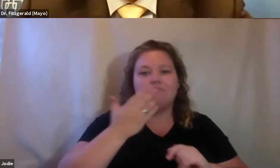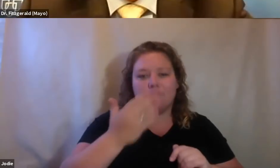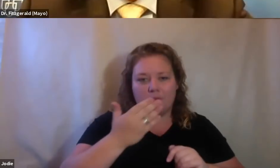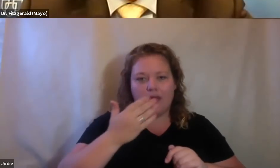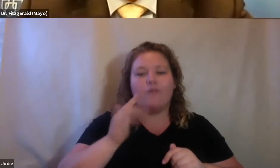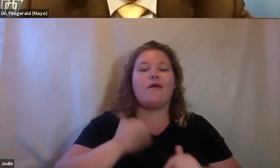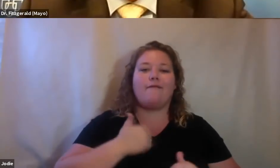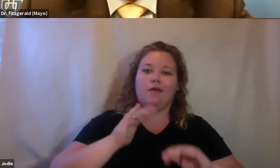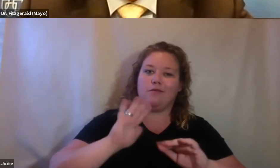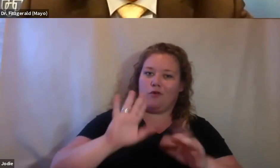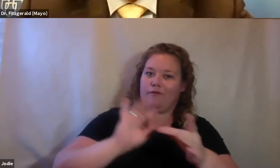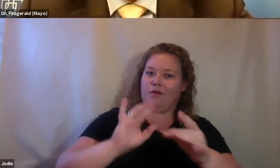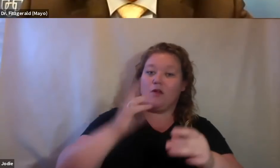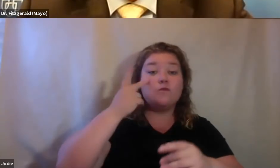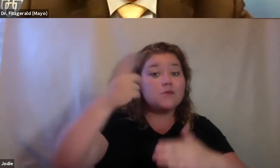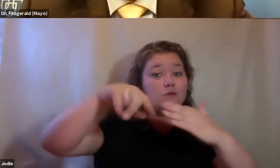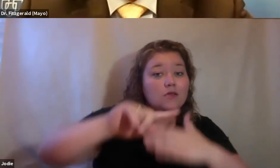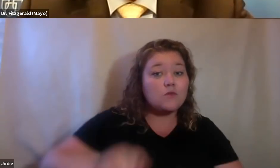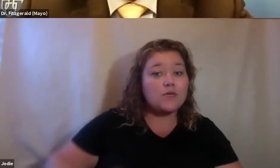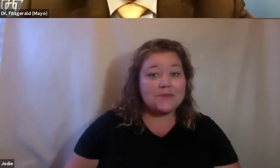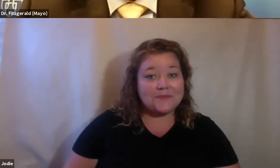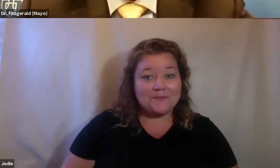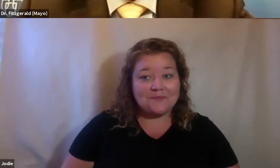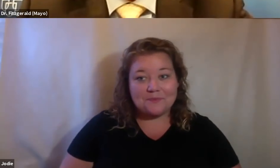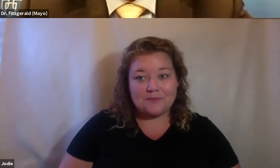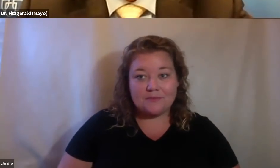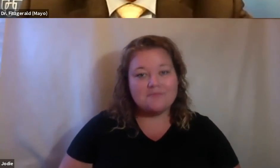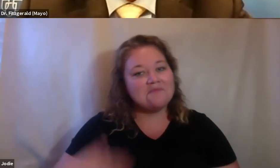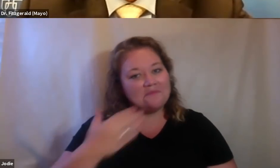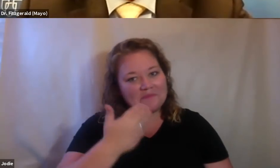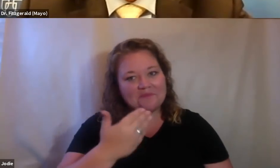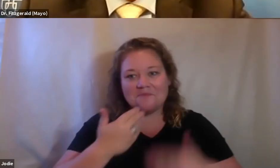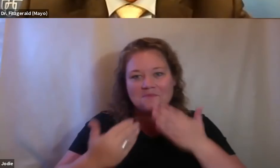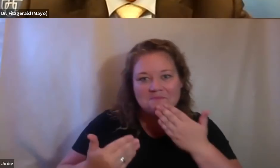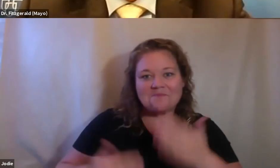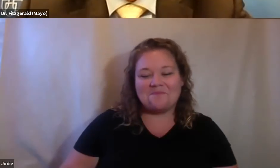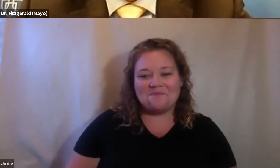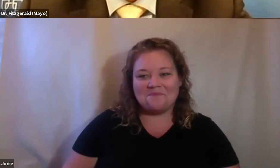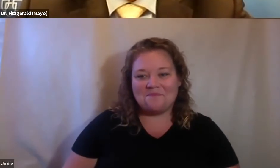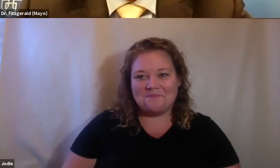hopefully we'll see you next week. Thank you. Thanks.